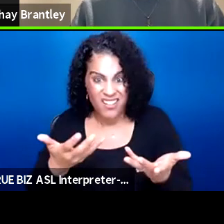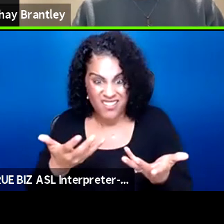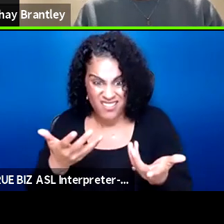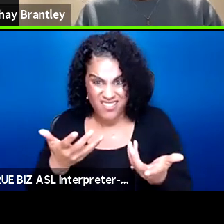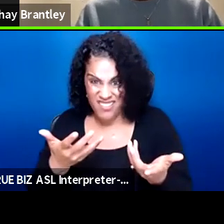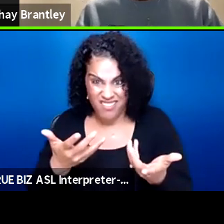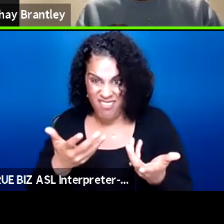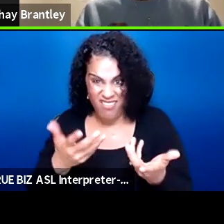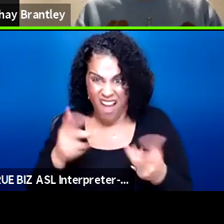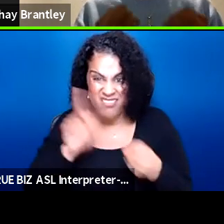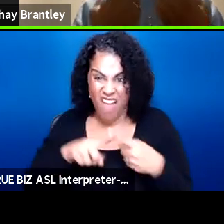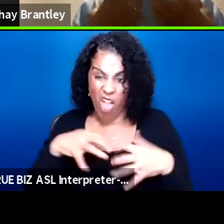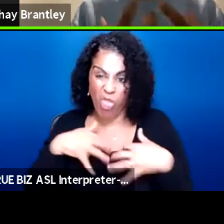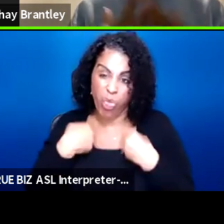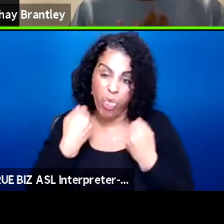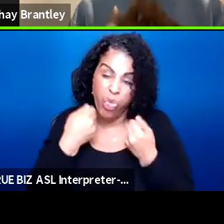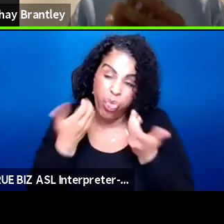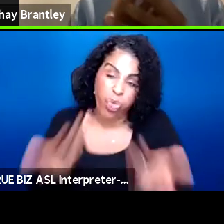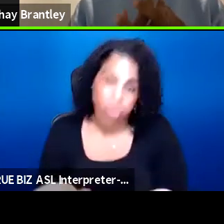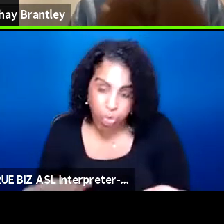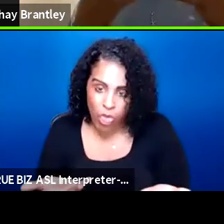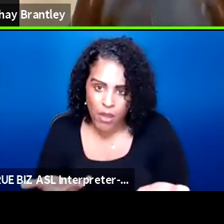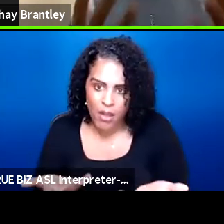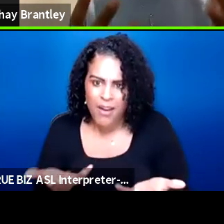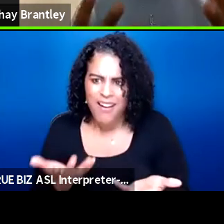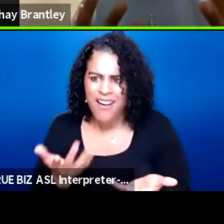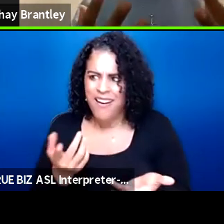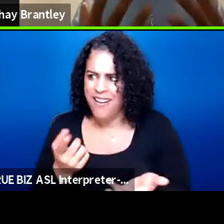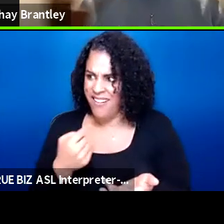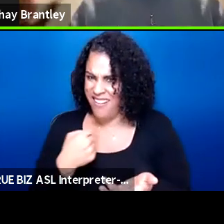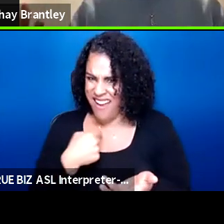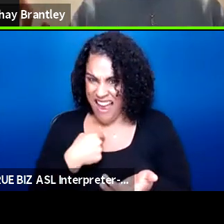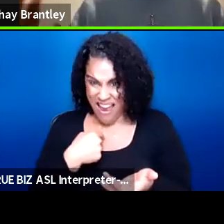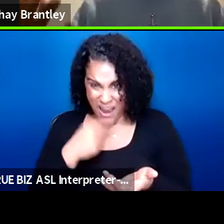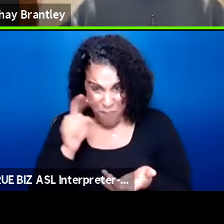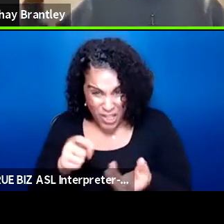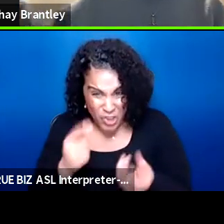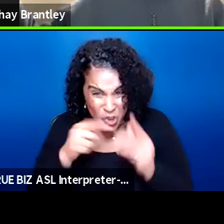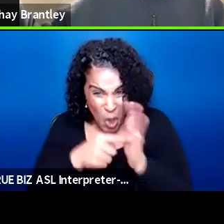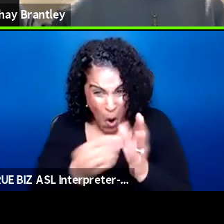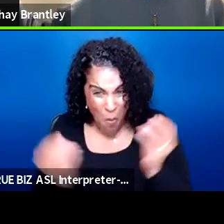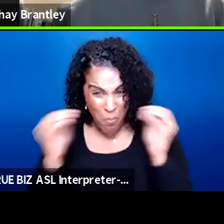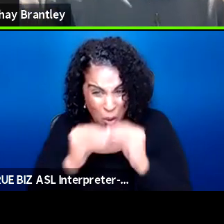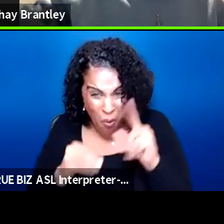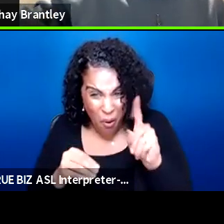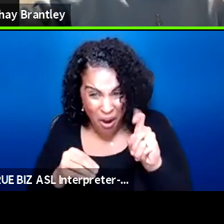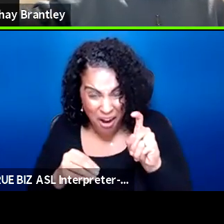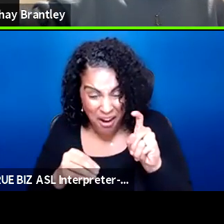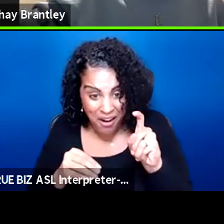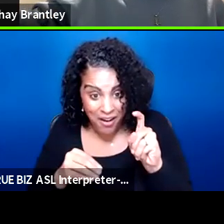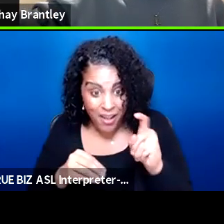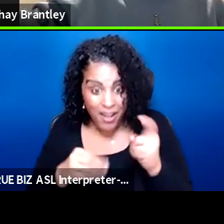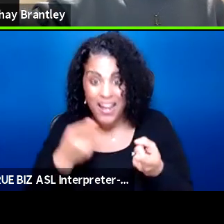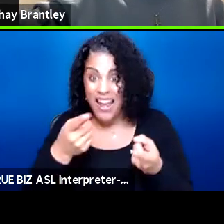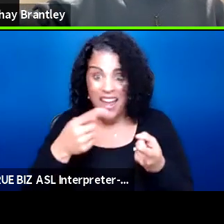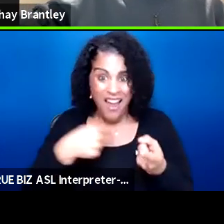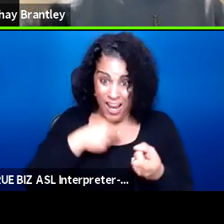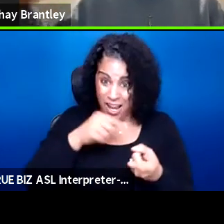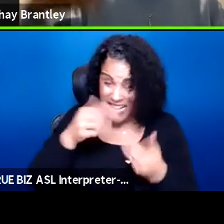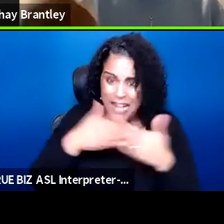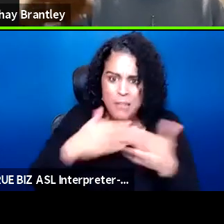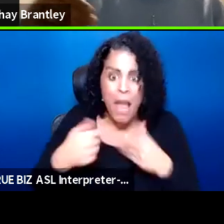bone, you know, like, what more do I need to show y'all that it don't matter if I go to get the fucking theater degree or